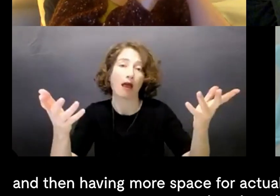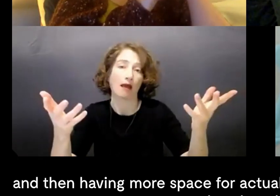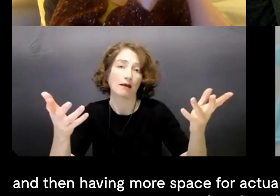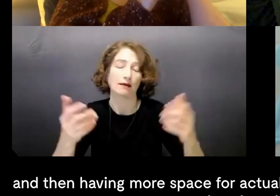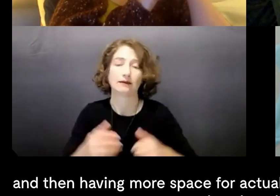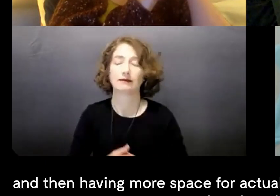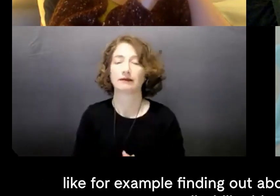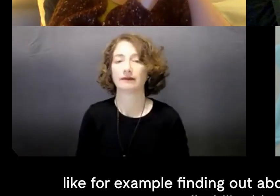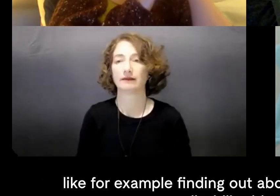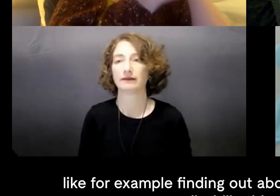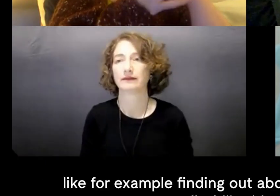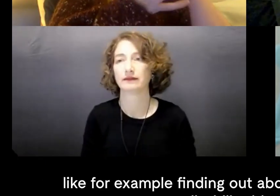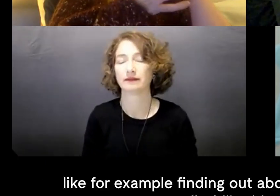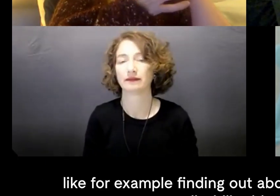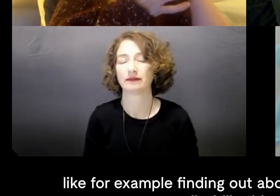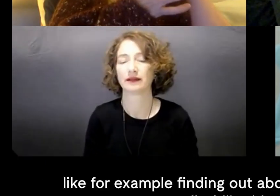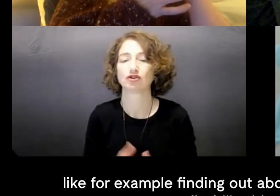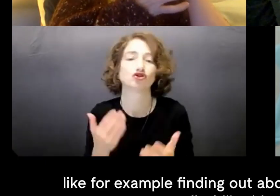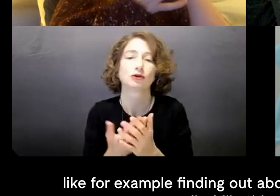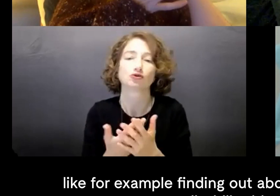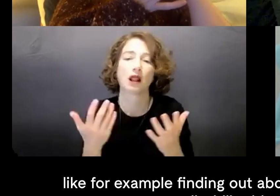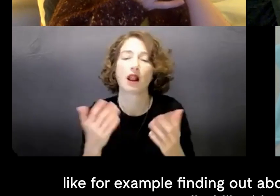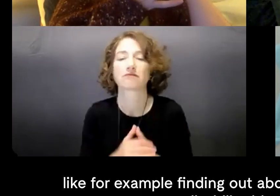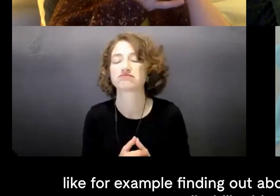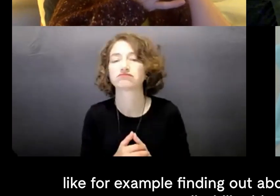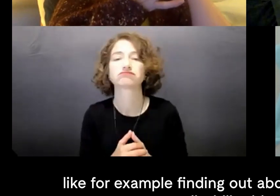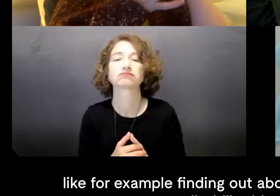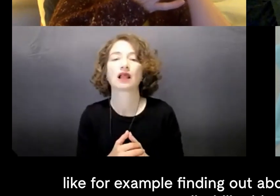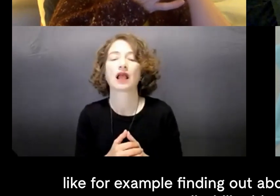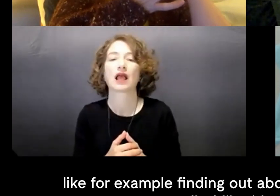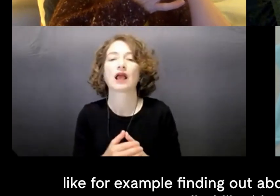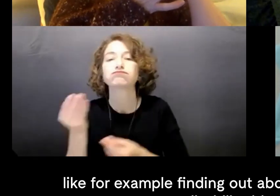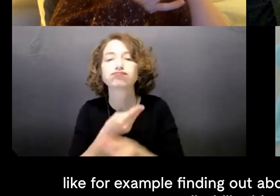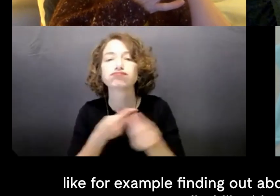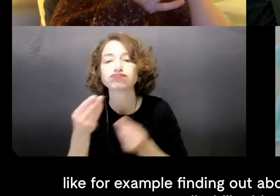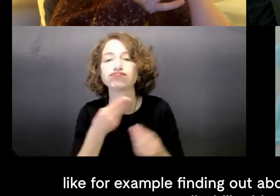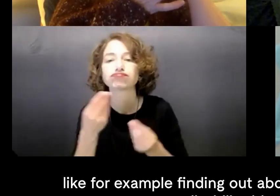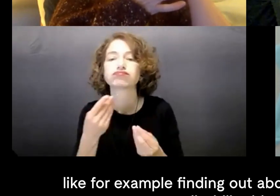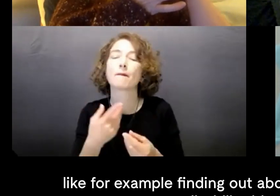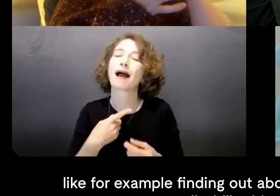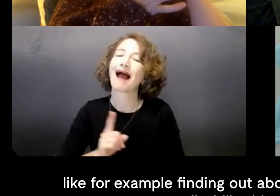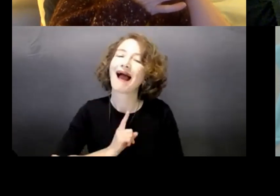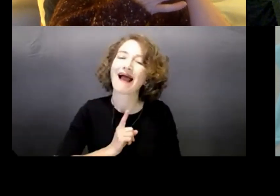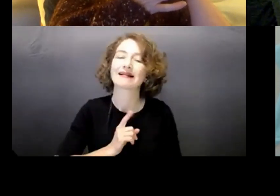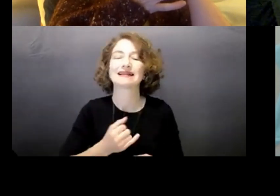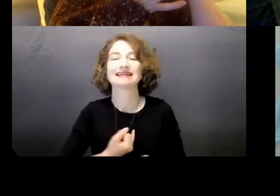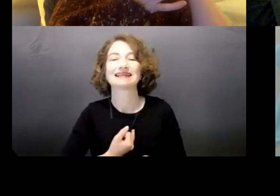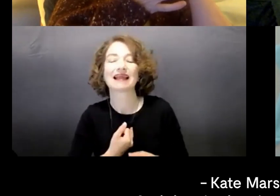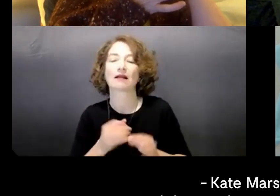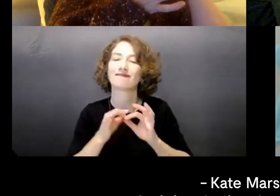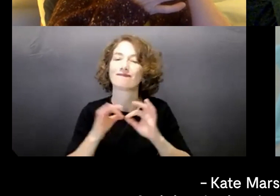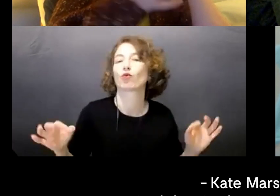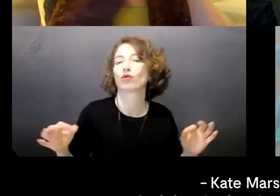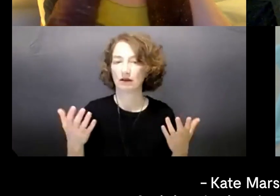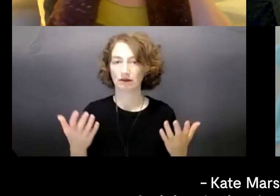other sorts, like, for example, finding out about your own sense of disability identity.